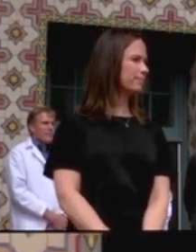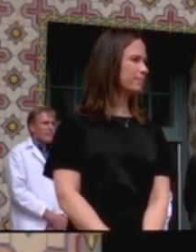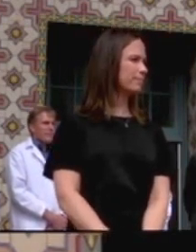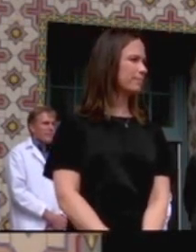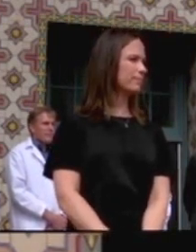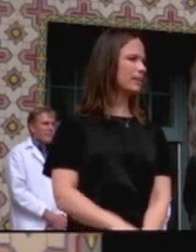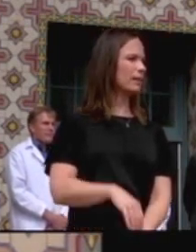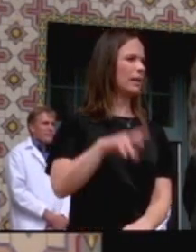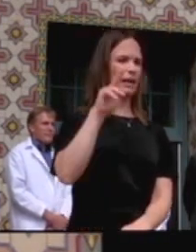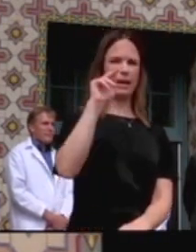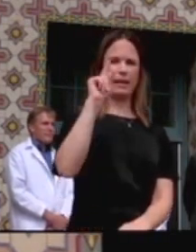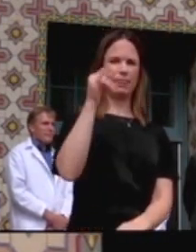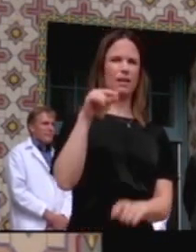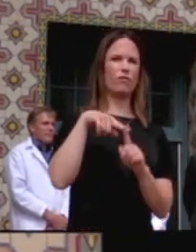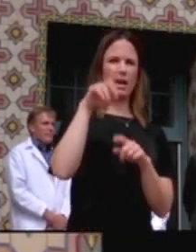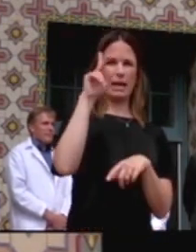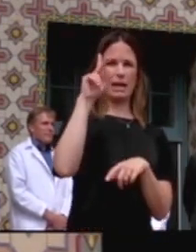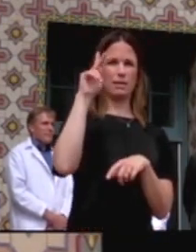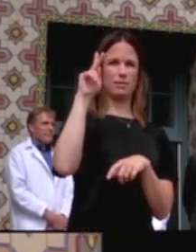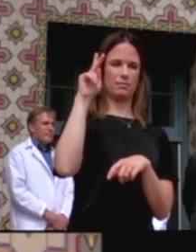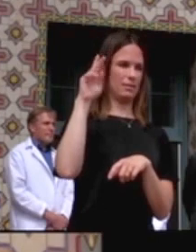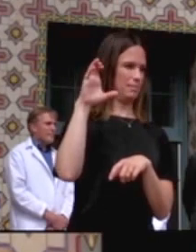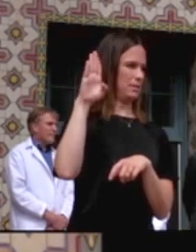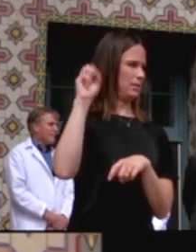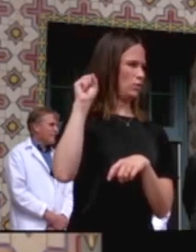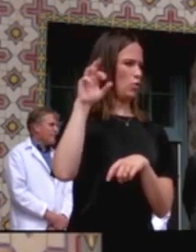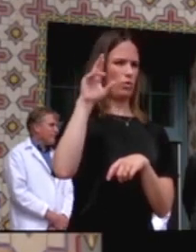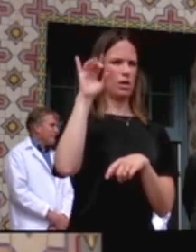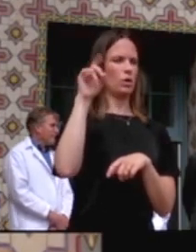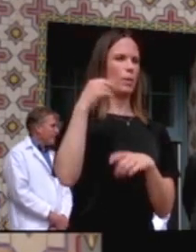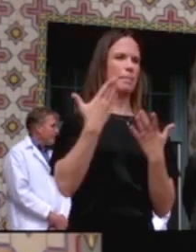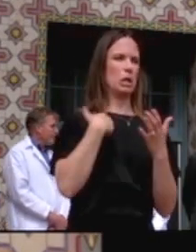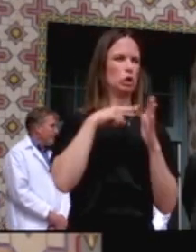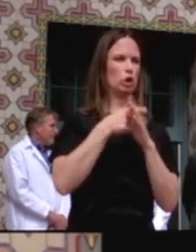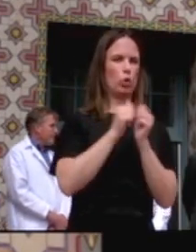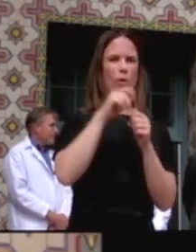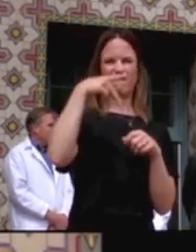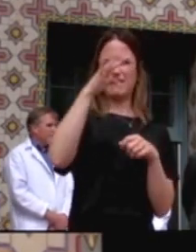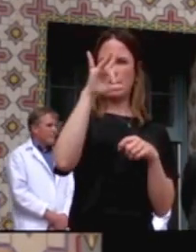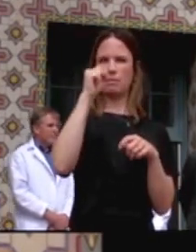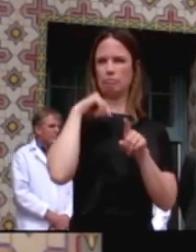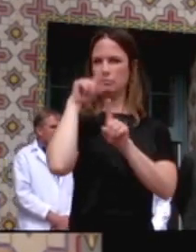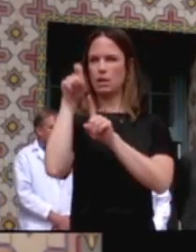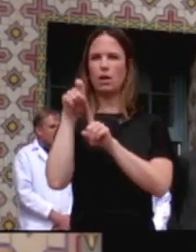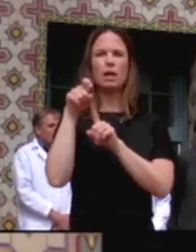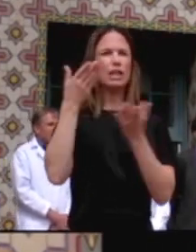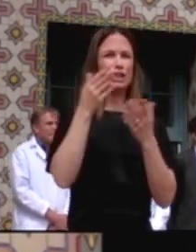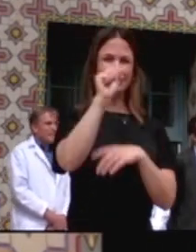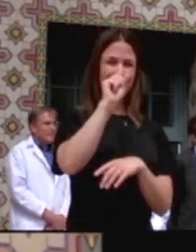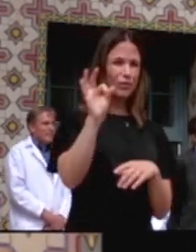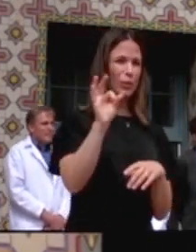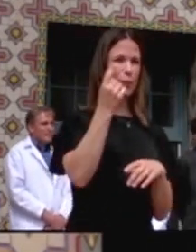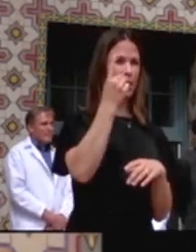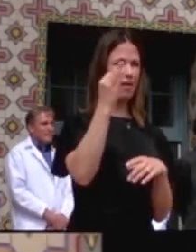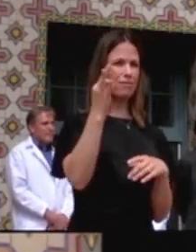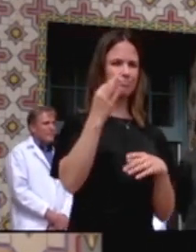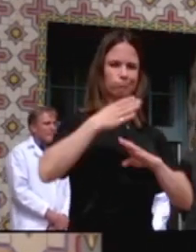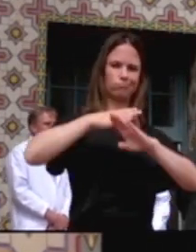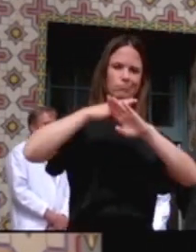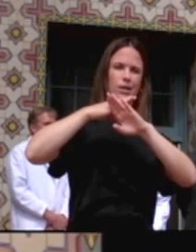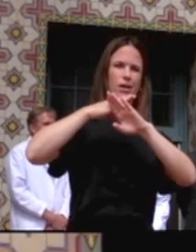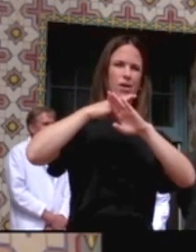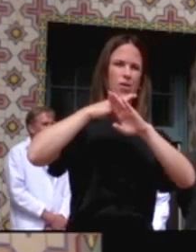Hi, Kathy Novak from KCBS Radio. Again, for everyone, but perhaps I might start with Dr. Philip. Here in San Francisco, one of the barriers